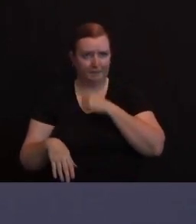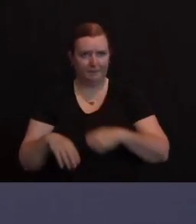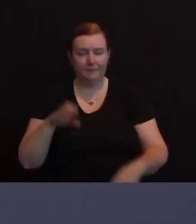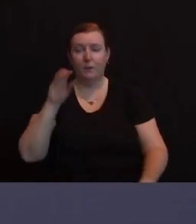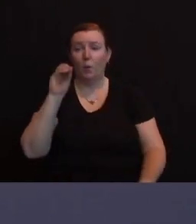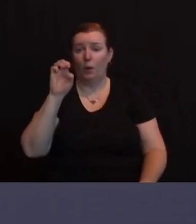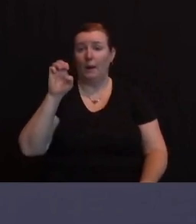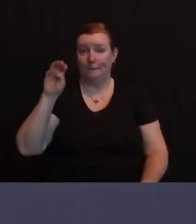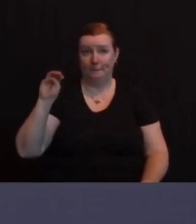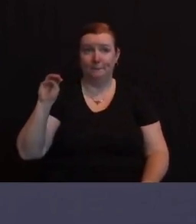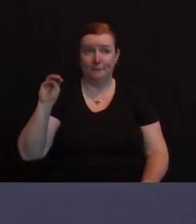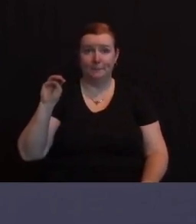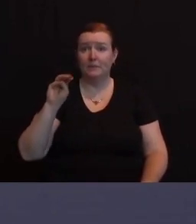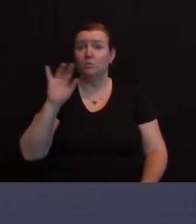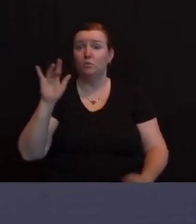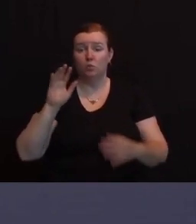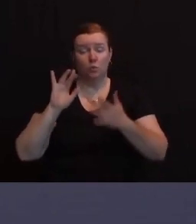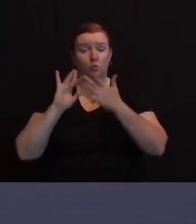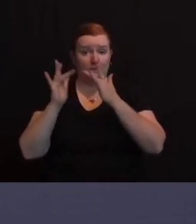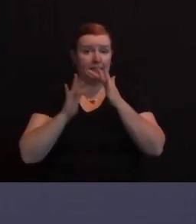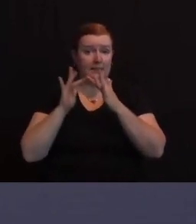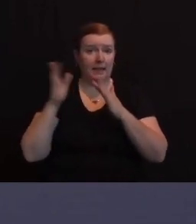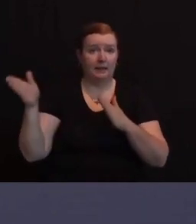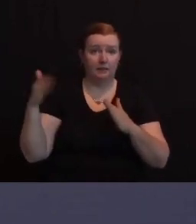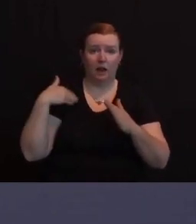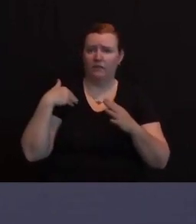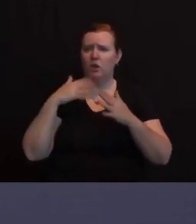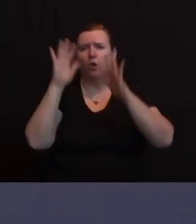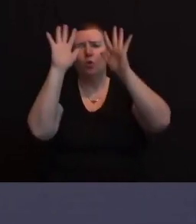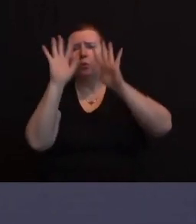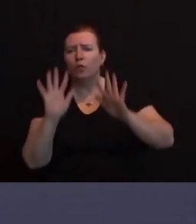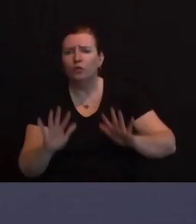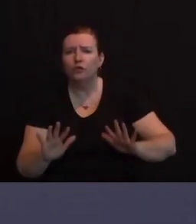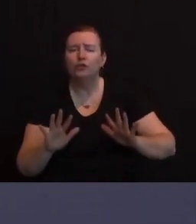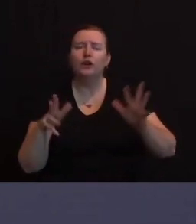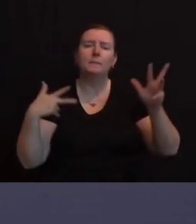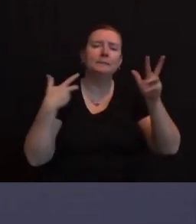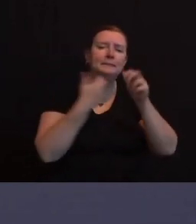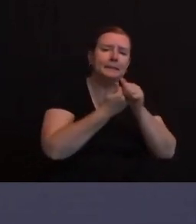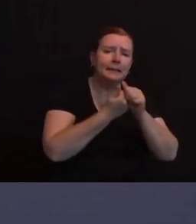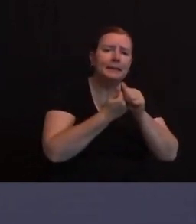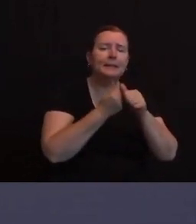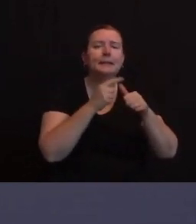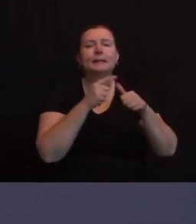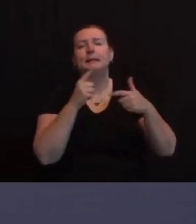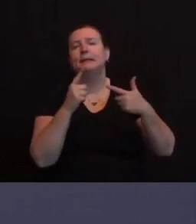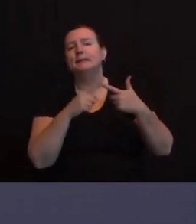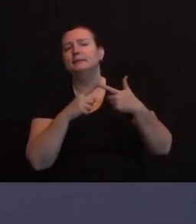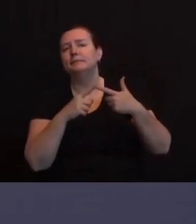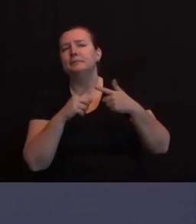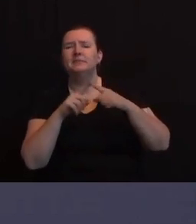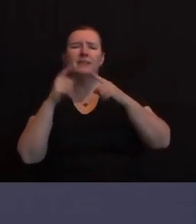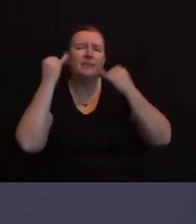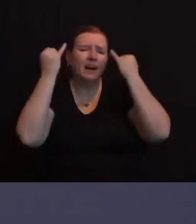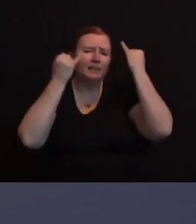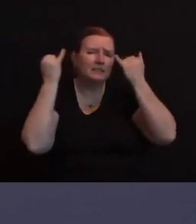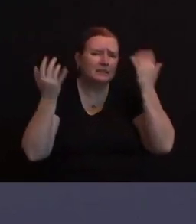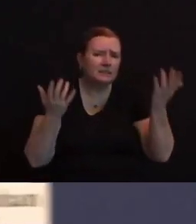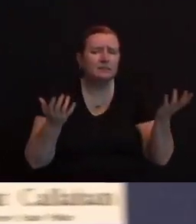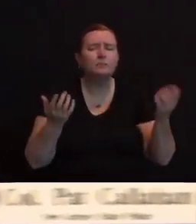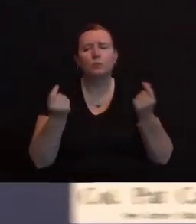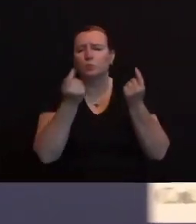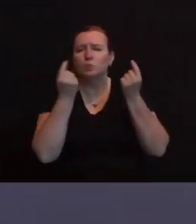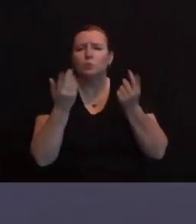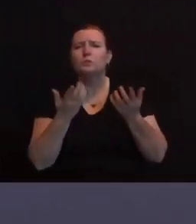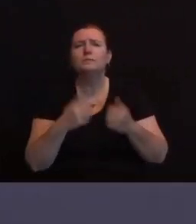weather updates, but certainly survival guides, emergency kit recommendations, just about everything you need, Gov. We haven't discussed the